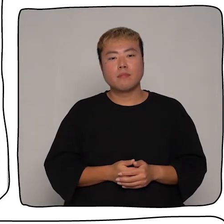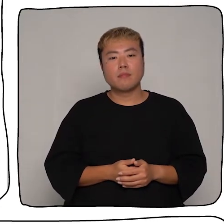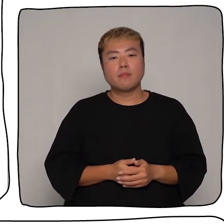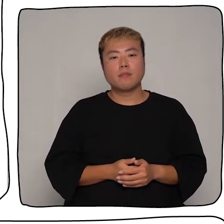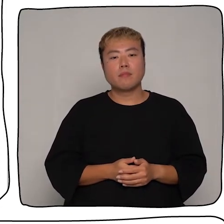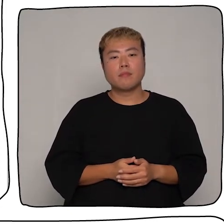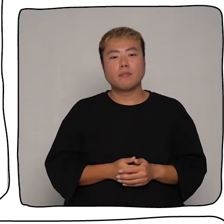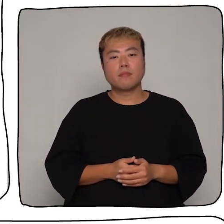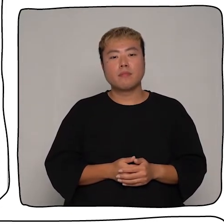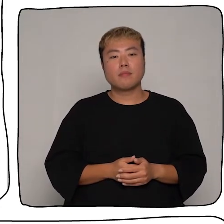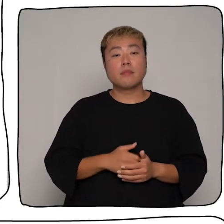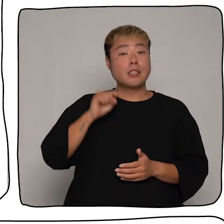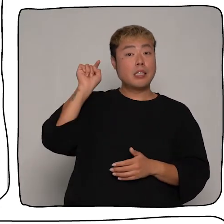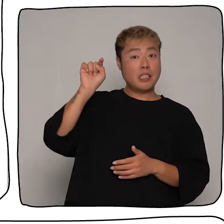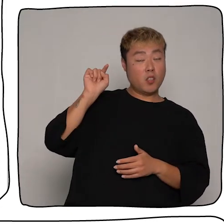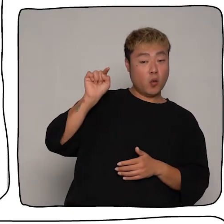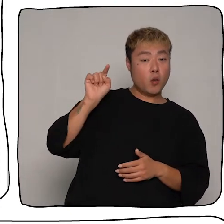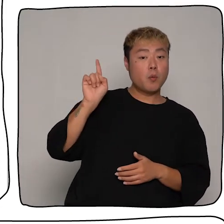Here,